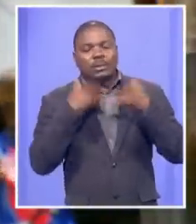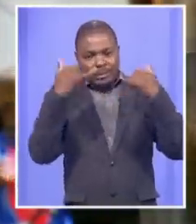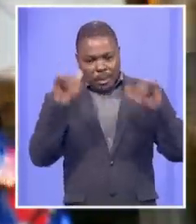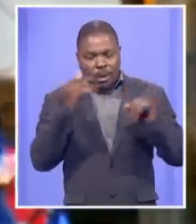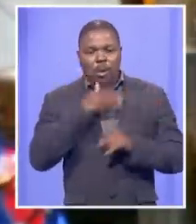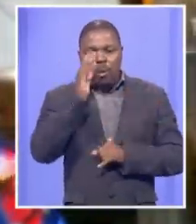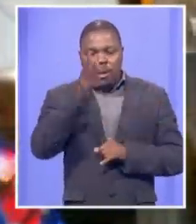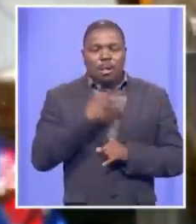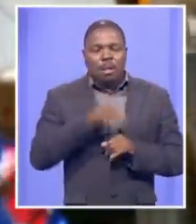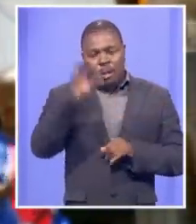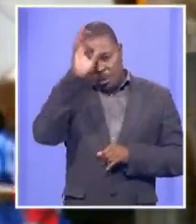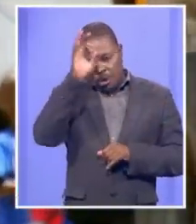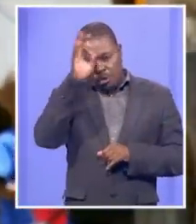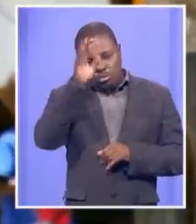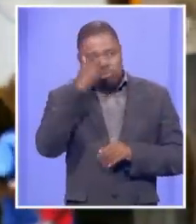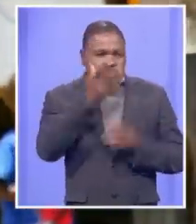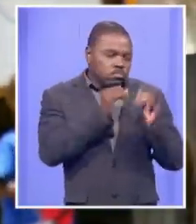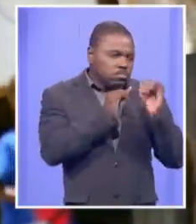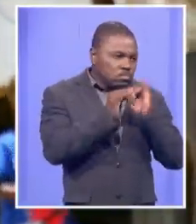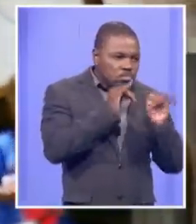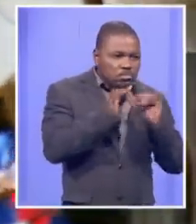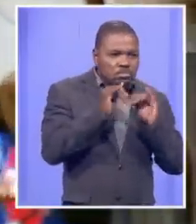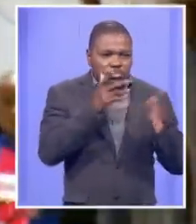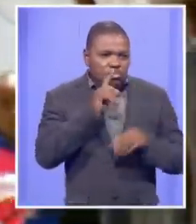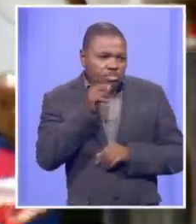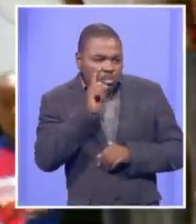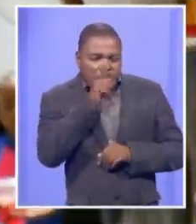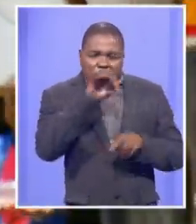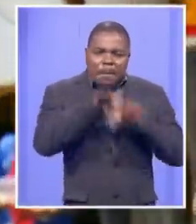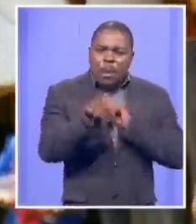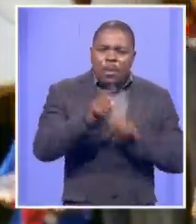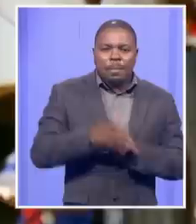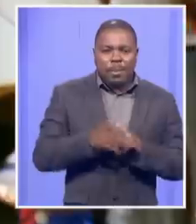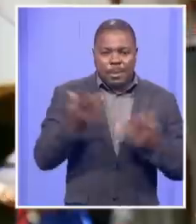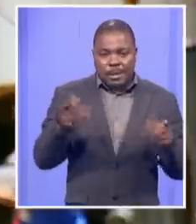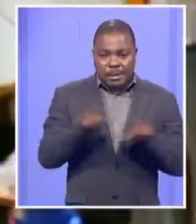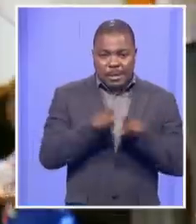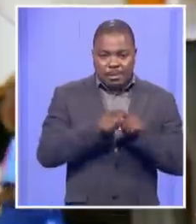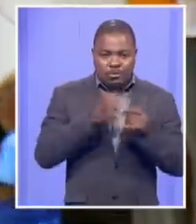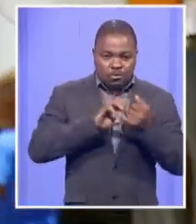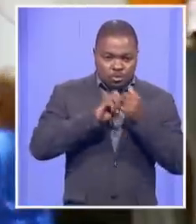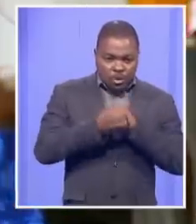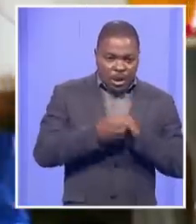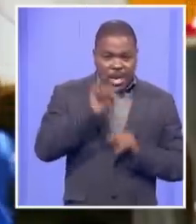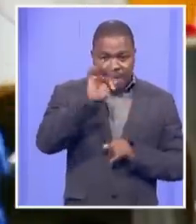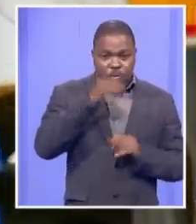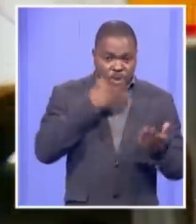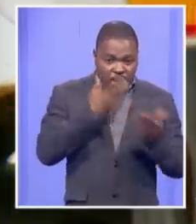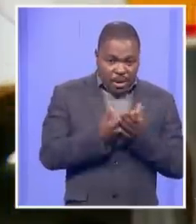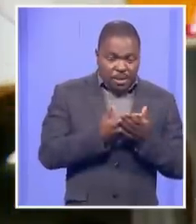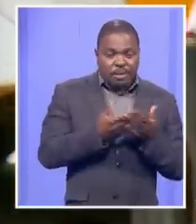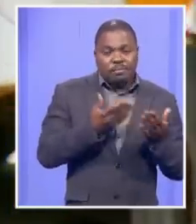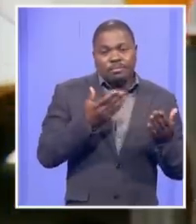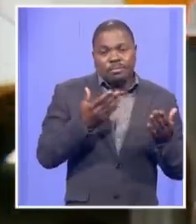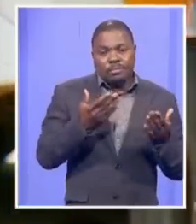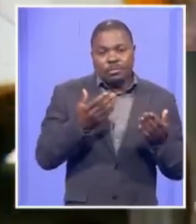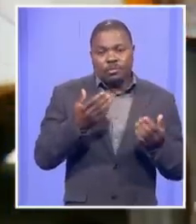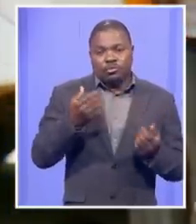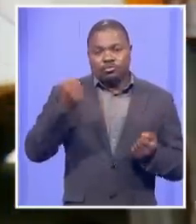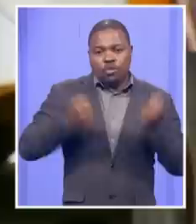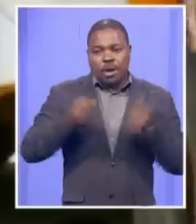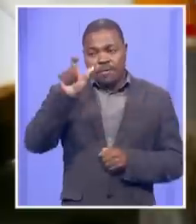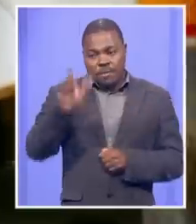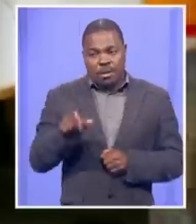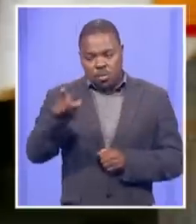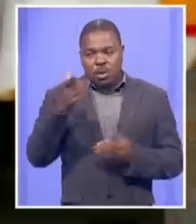with police in terms of what is it that they found. But I suppose also try and see if we can actually speak to the bus